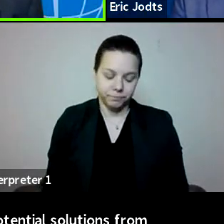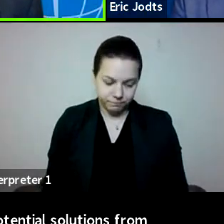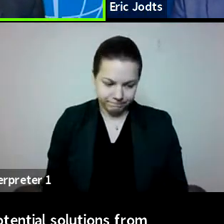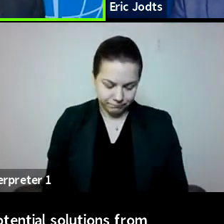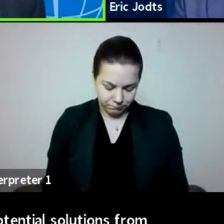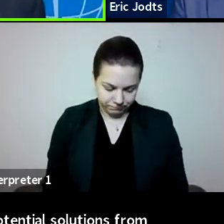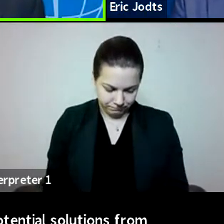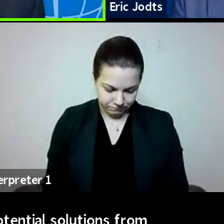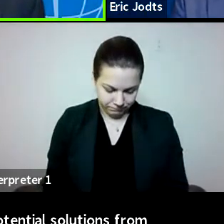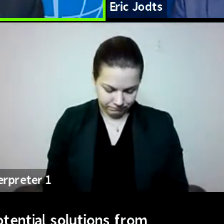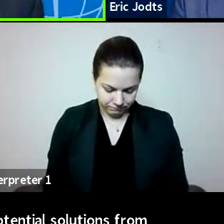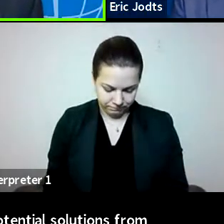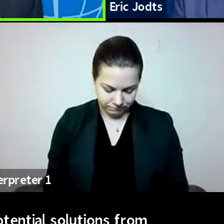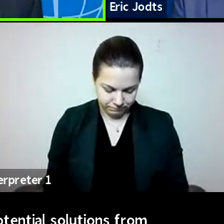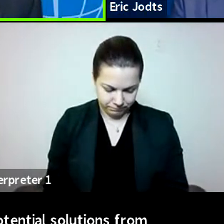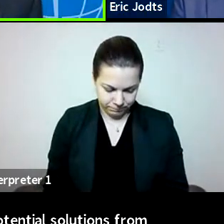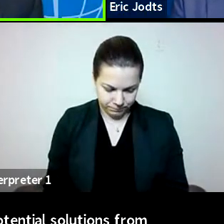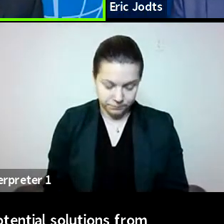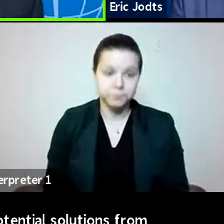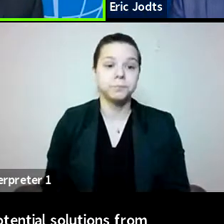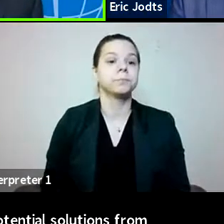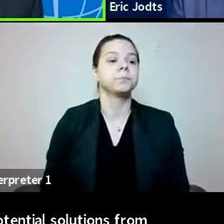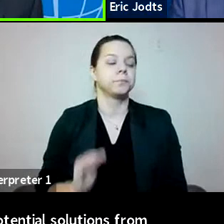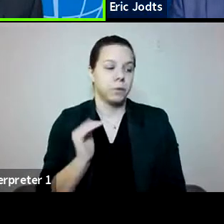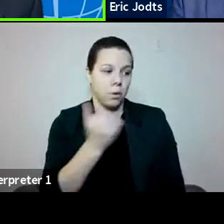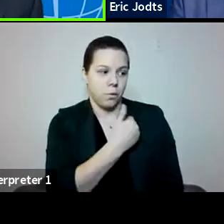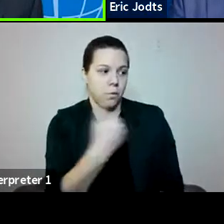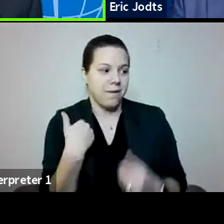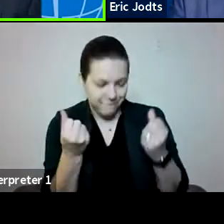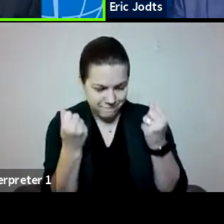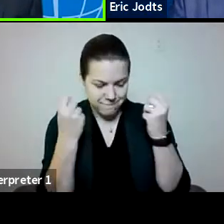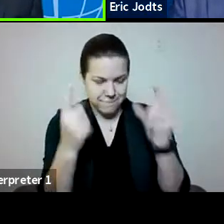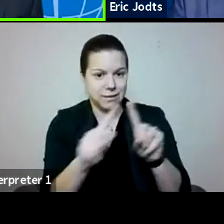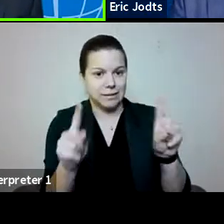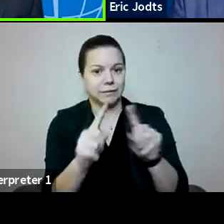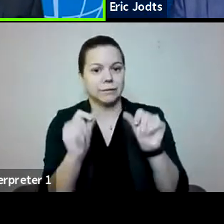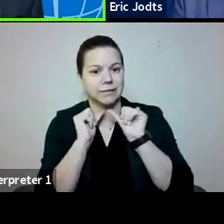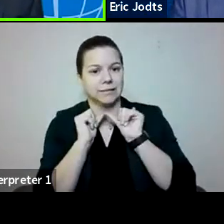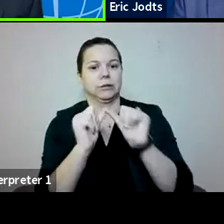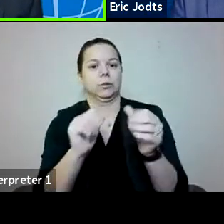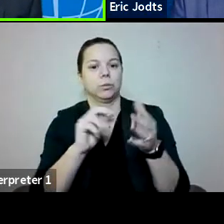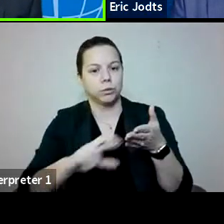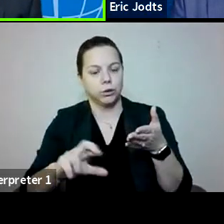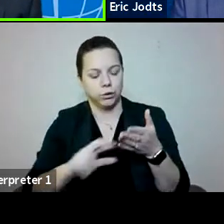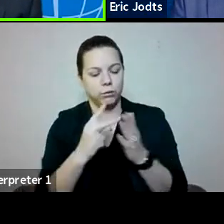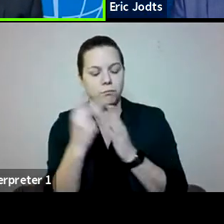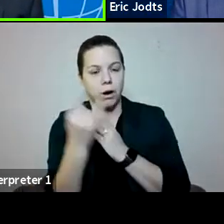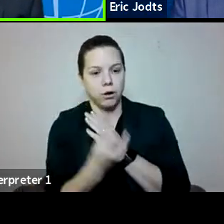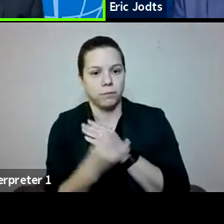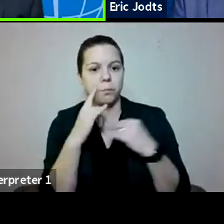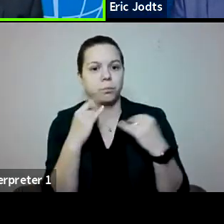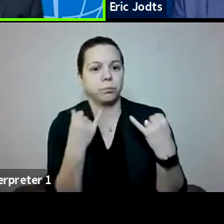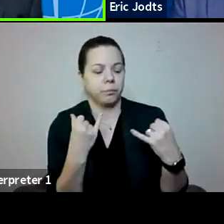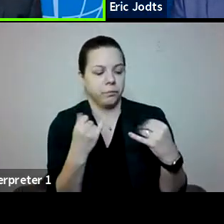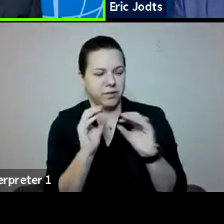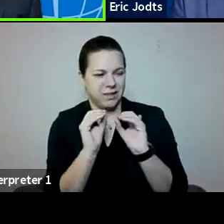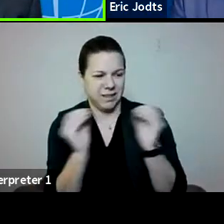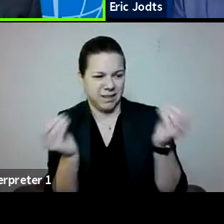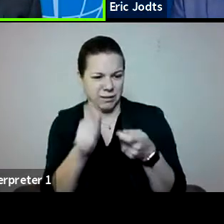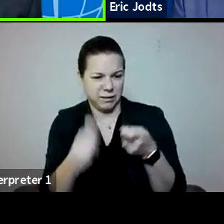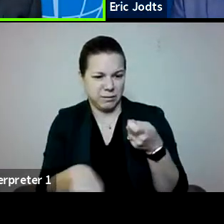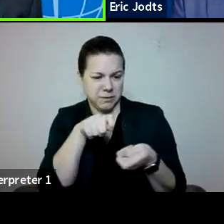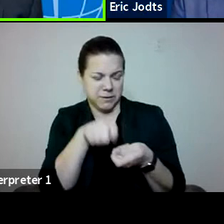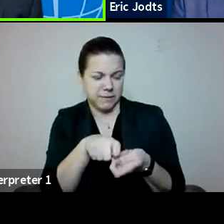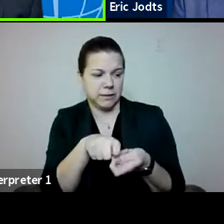So, I mean, we have a lot of different ongoing research projects. Right now, there's nothing